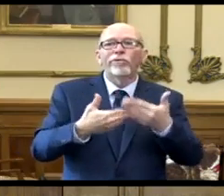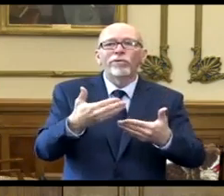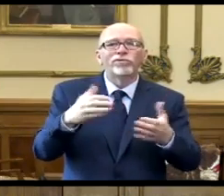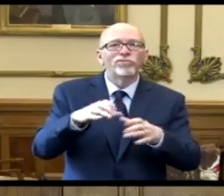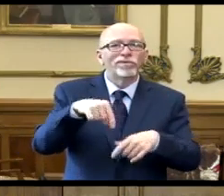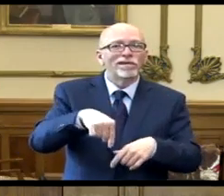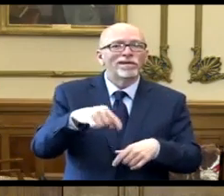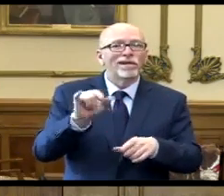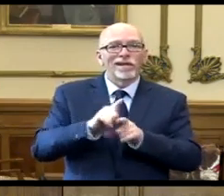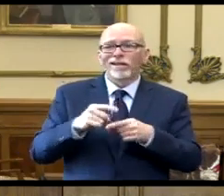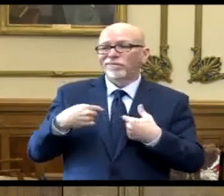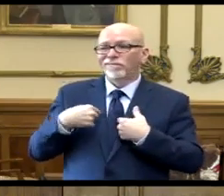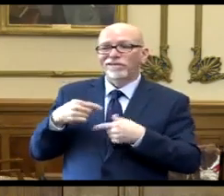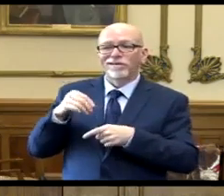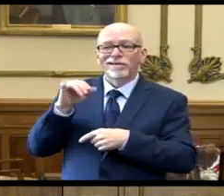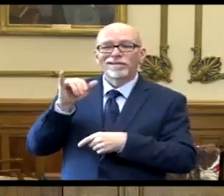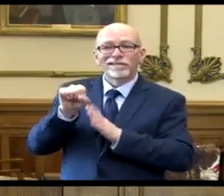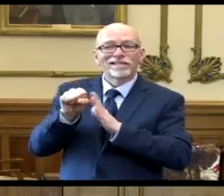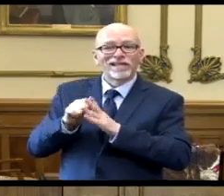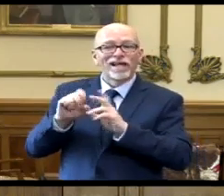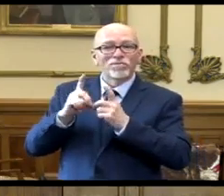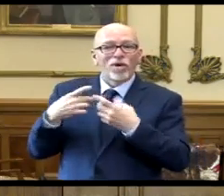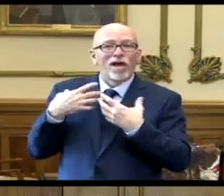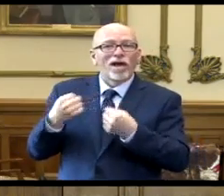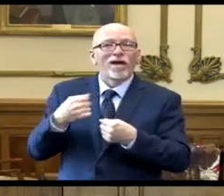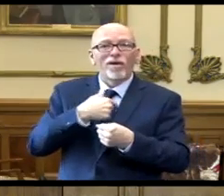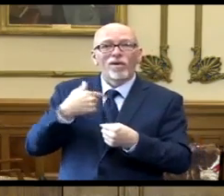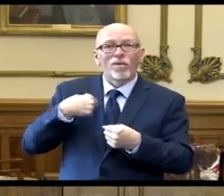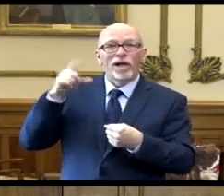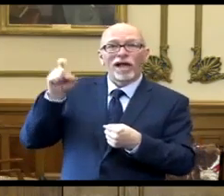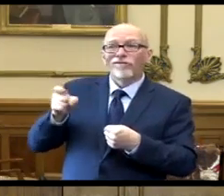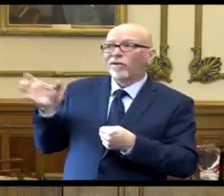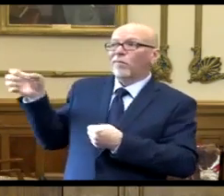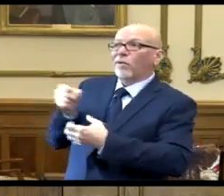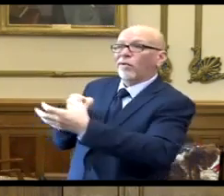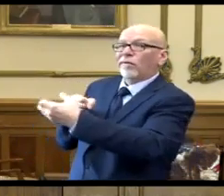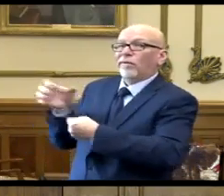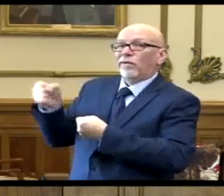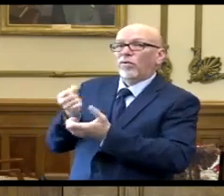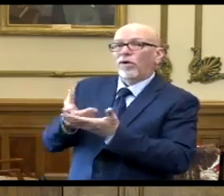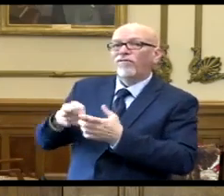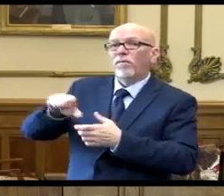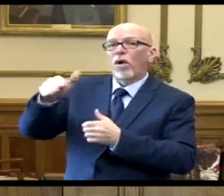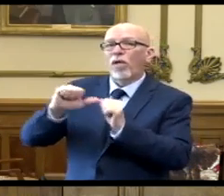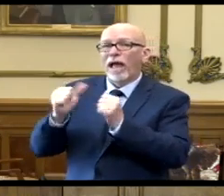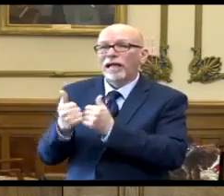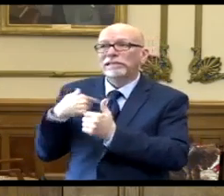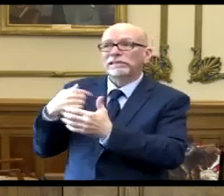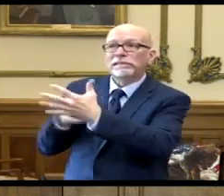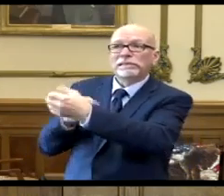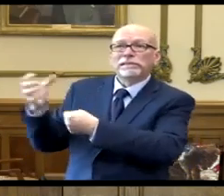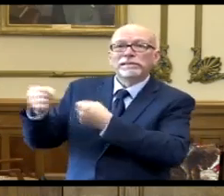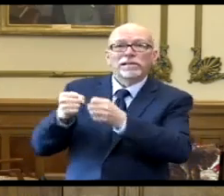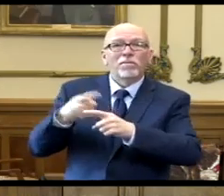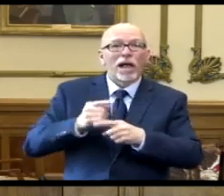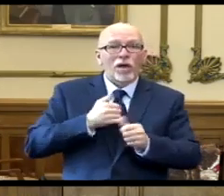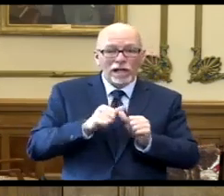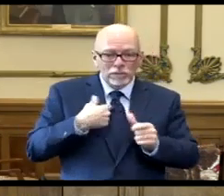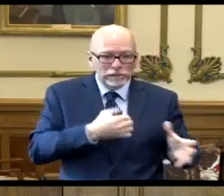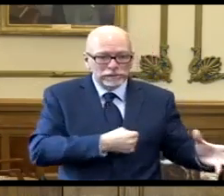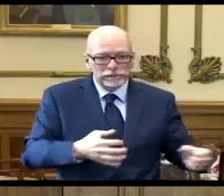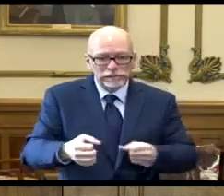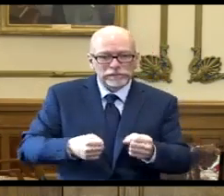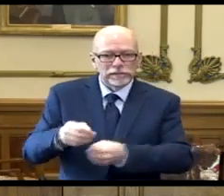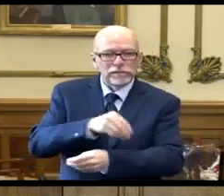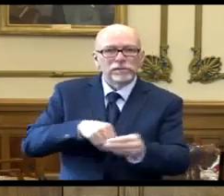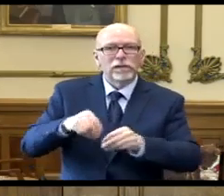like myself at the Indiana State Department of Health, we've pulled resources from all different agencies and from all over our agency to focus just on